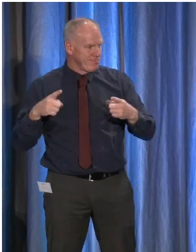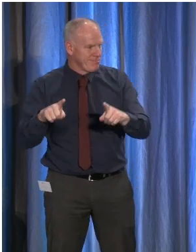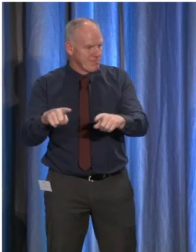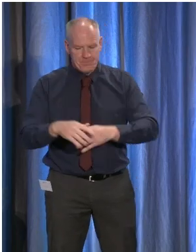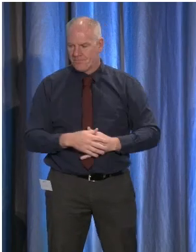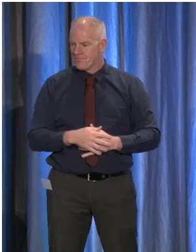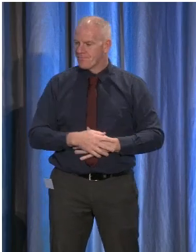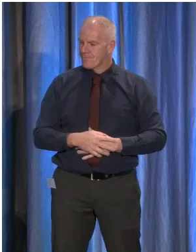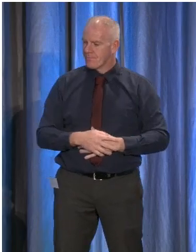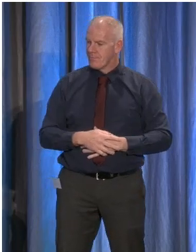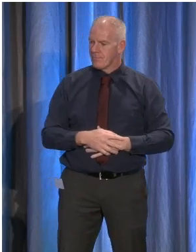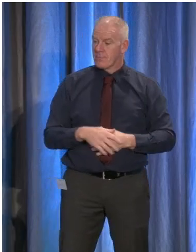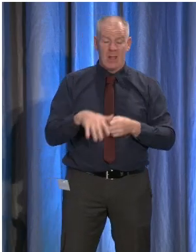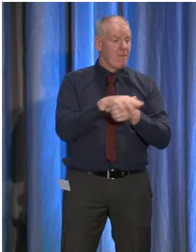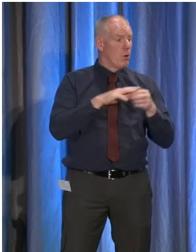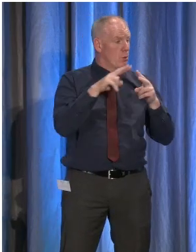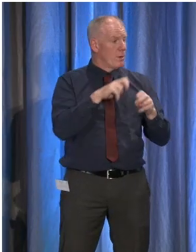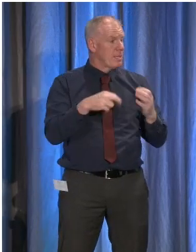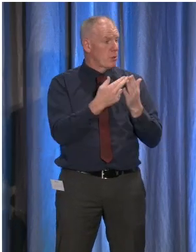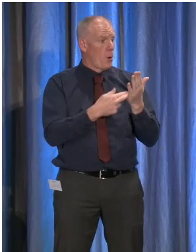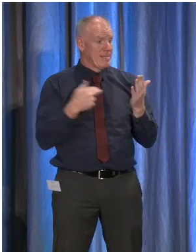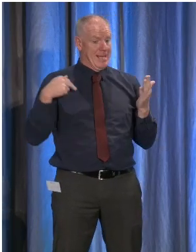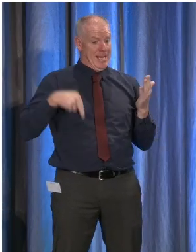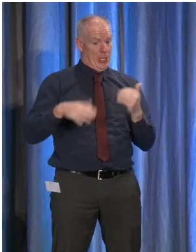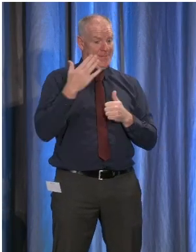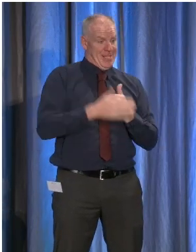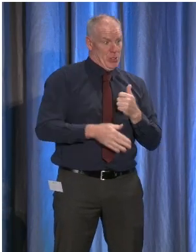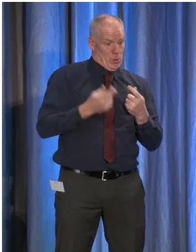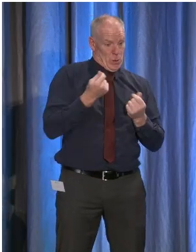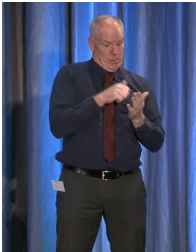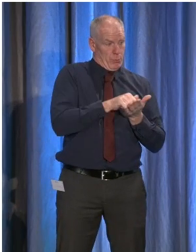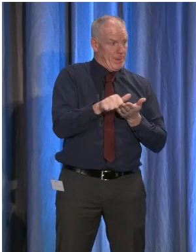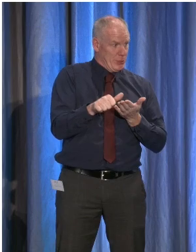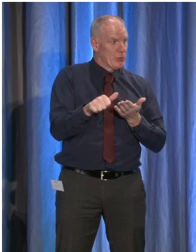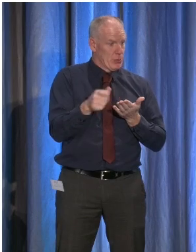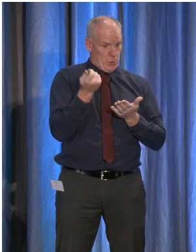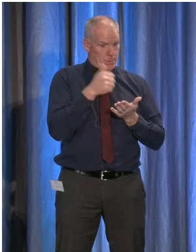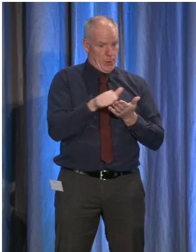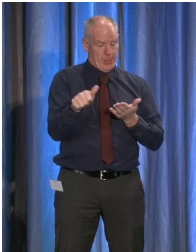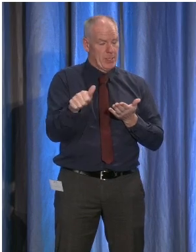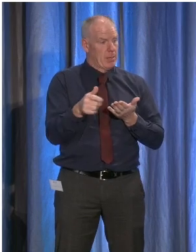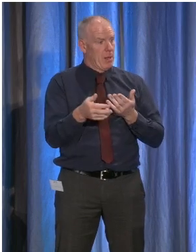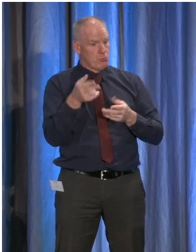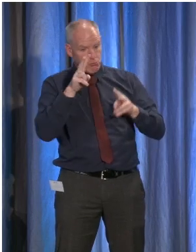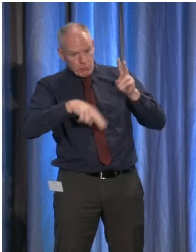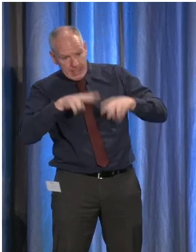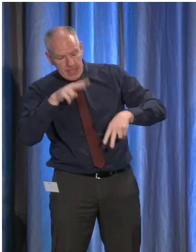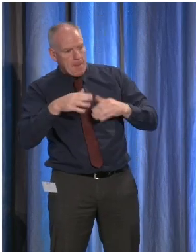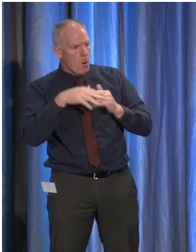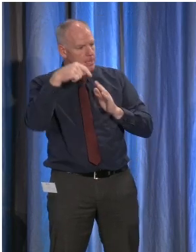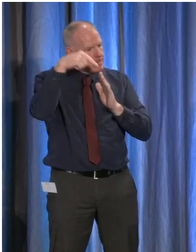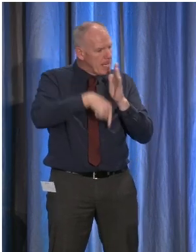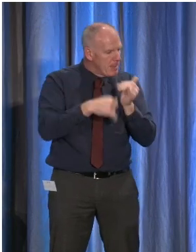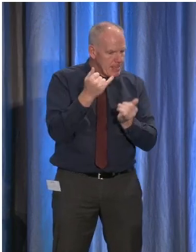So the full research report is nearly finished and will shortly be published, and you'll find a more nuanced